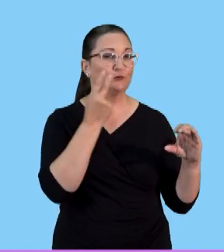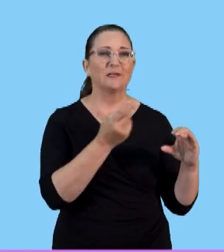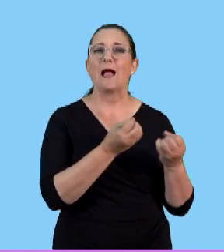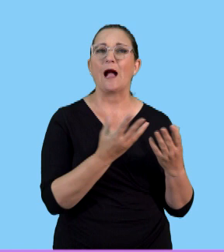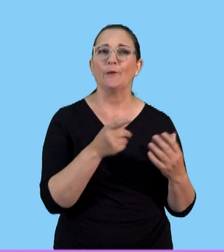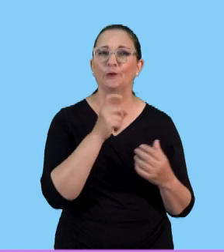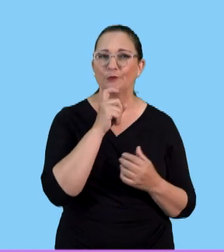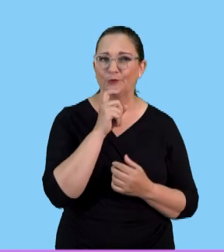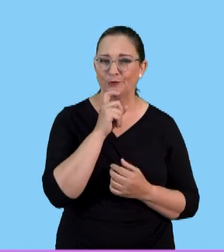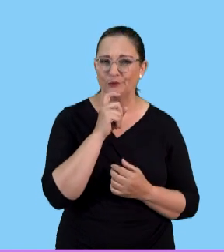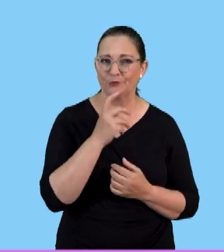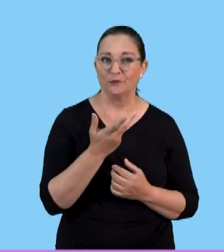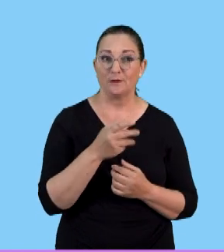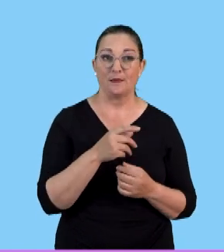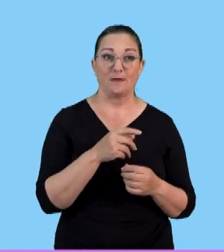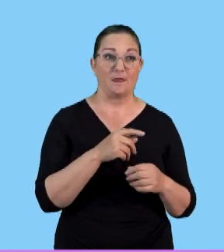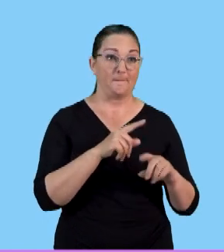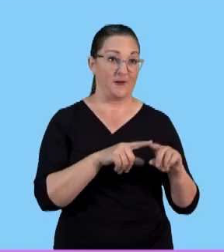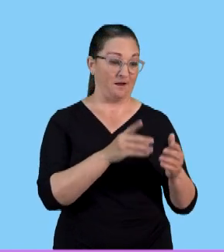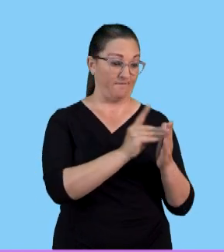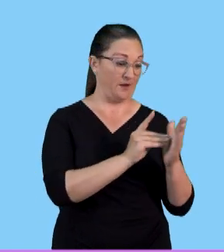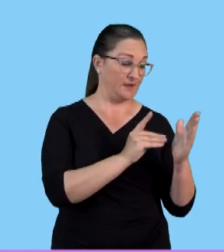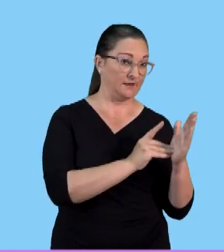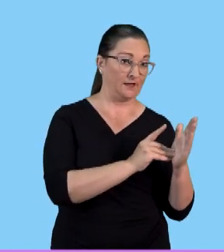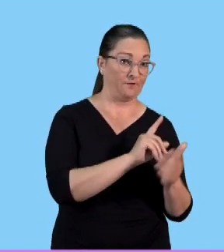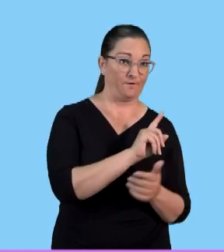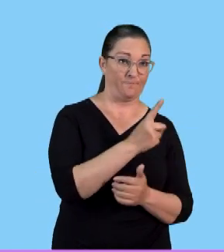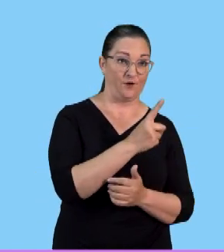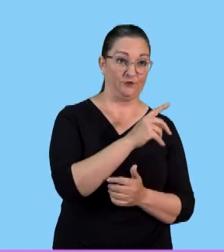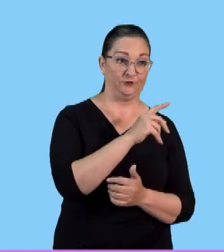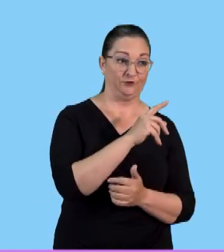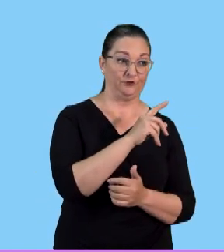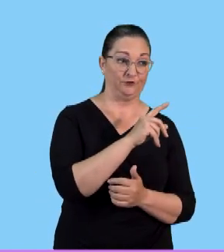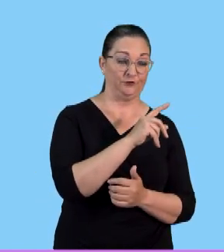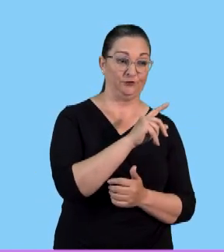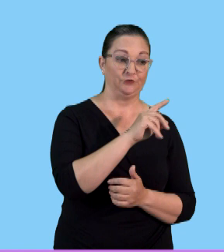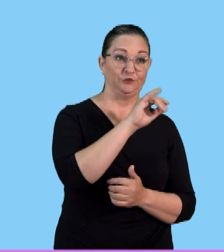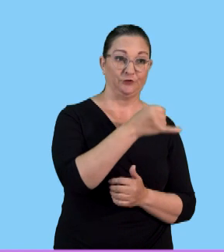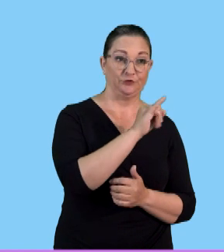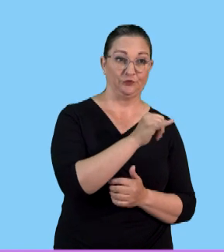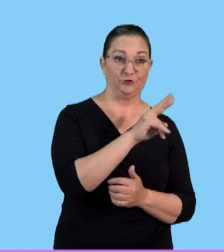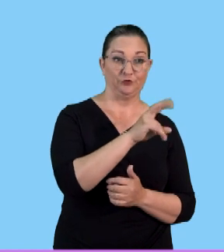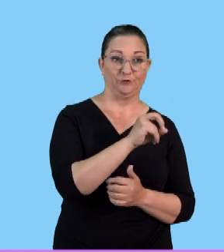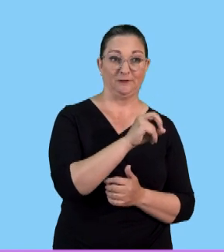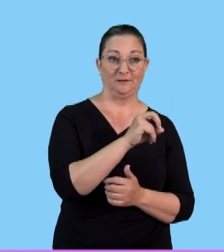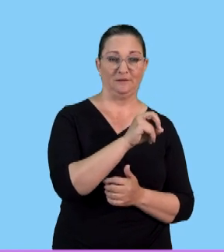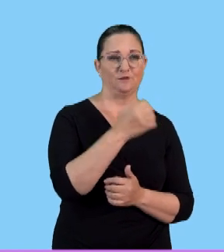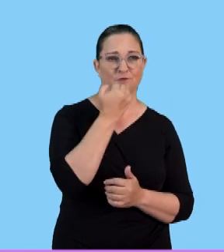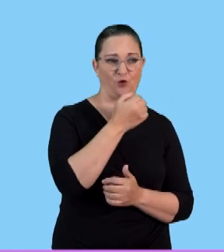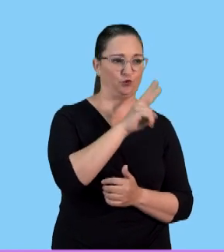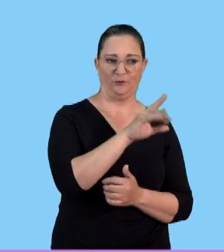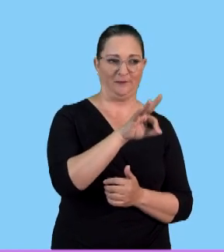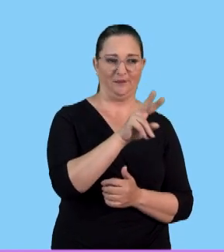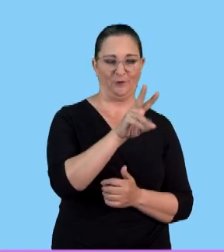the readings? We have the meter readings for this date, of which is the 1st of January 2023. It should